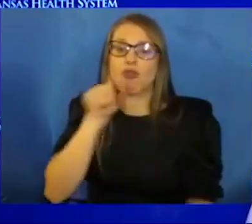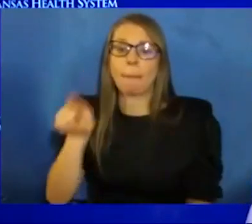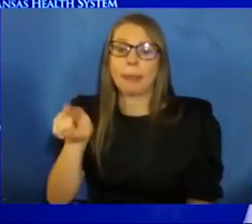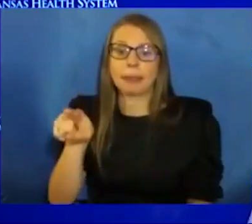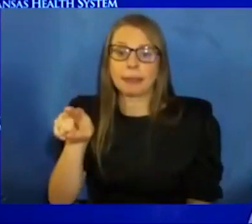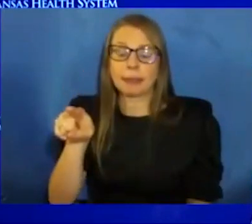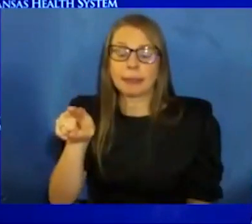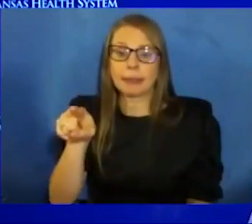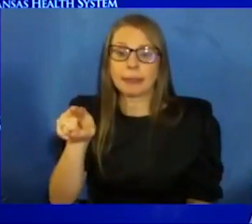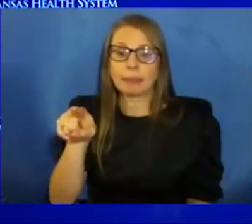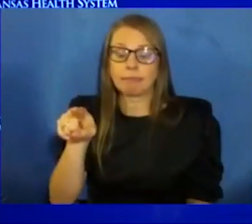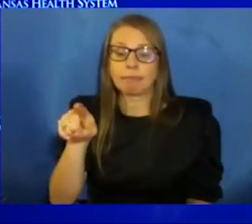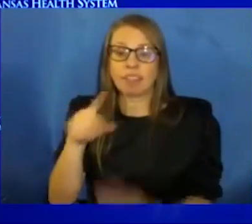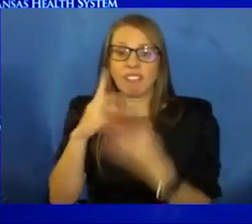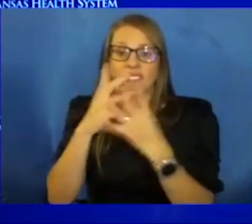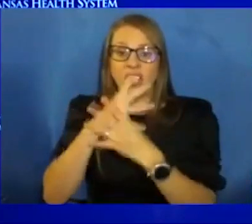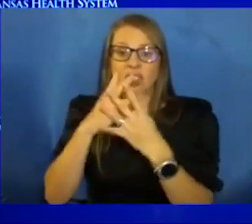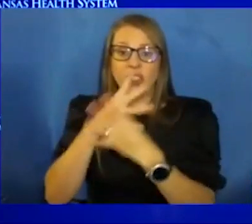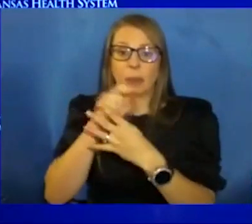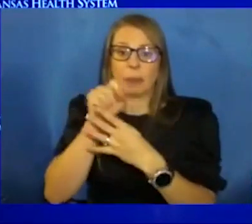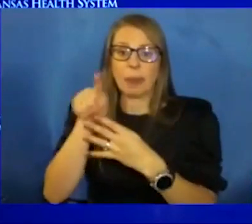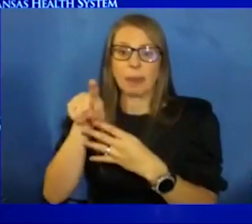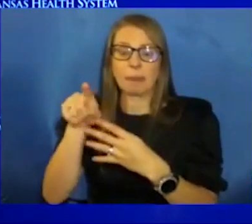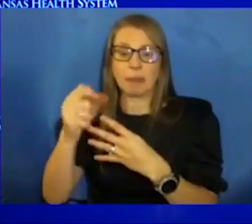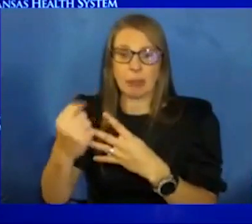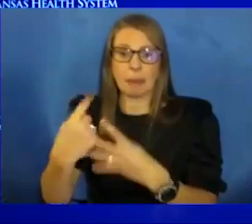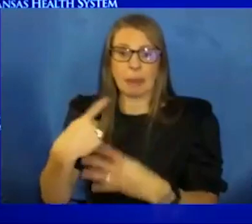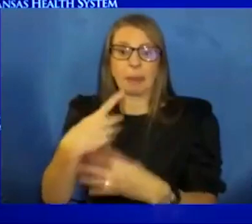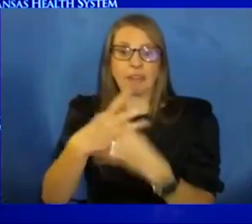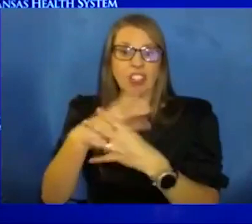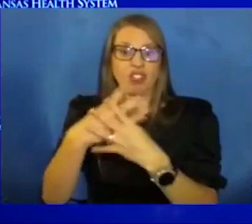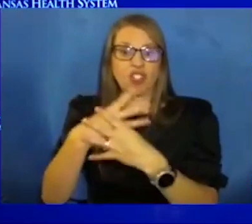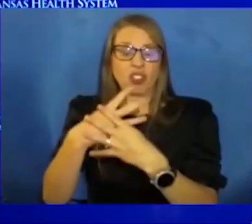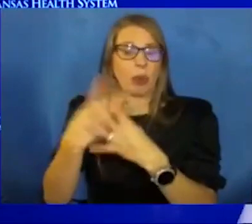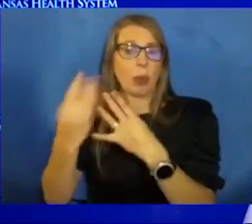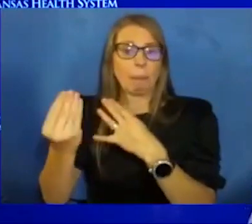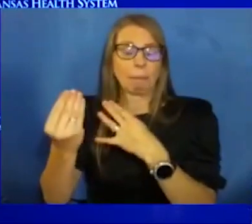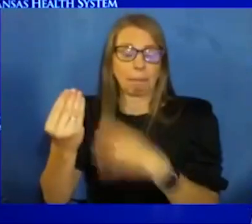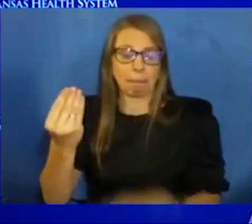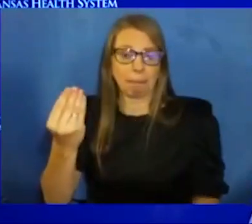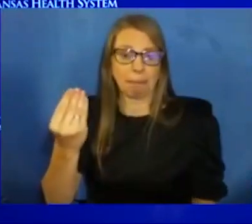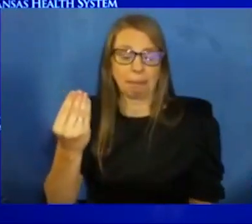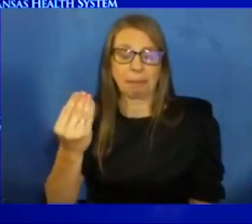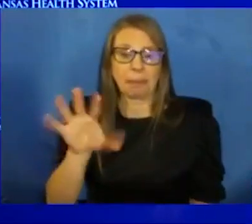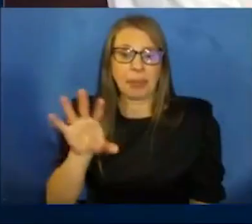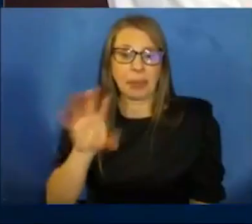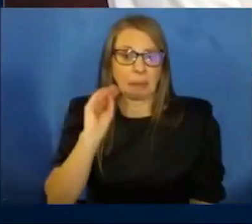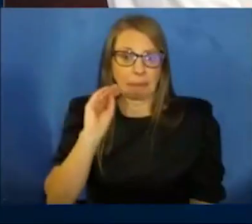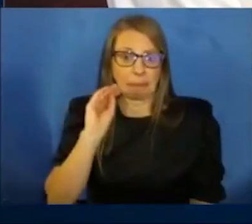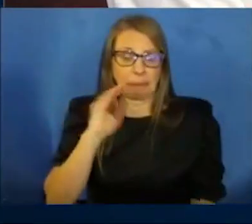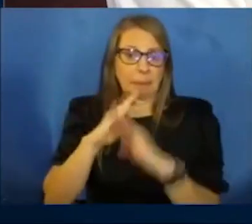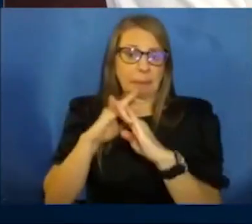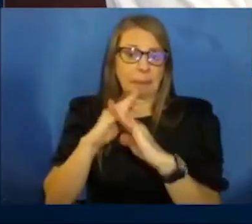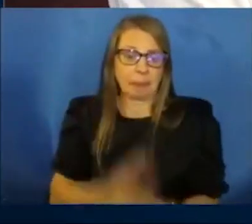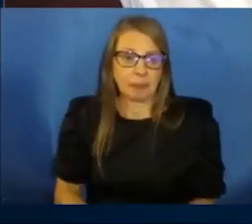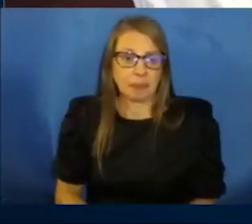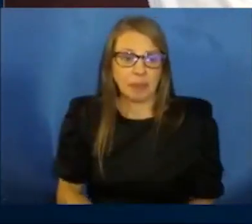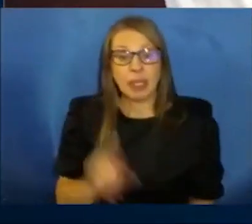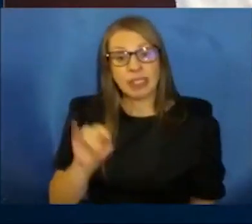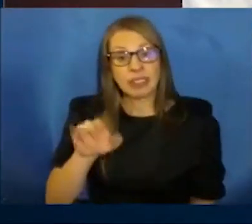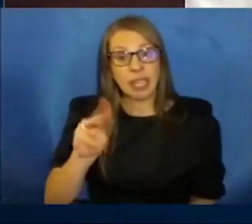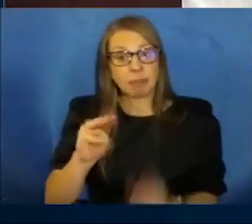smell fragrances of plants or anything, or if you're cooking, remember, those are much, much smaller than any of the droplets that may